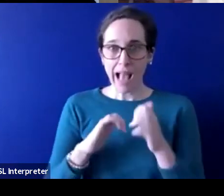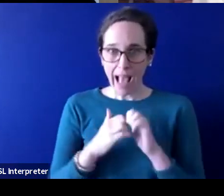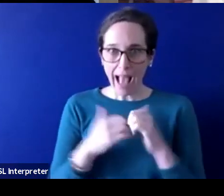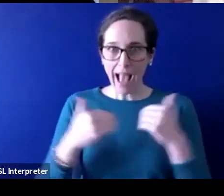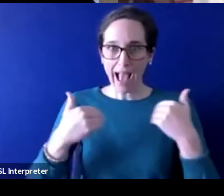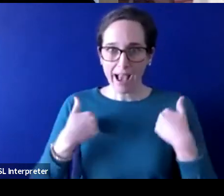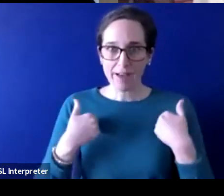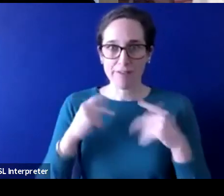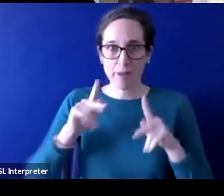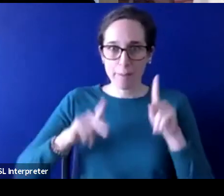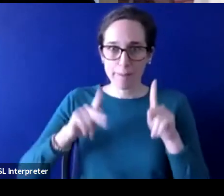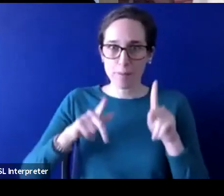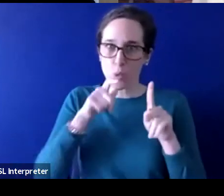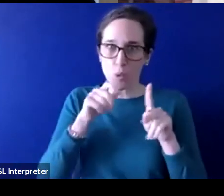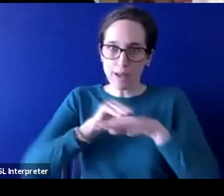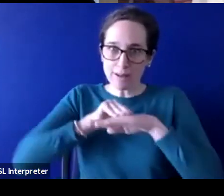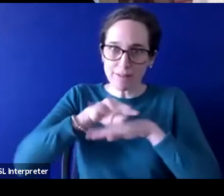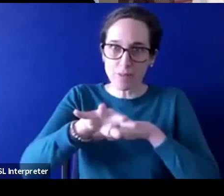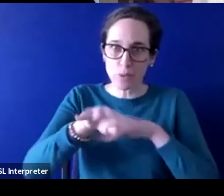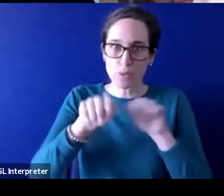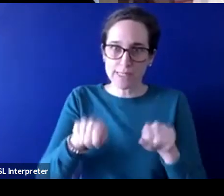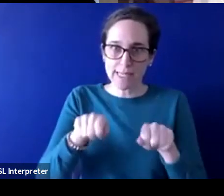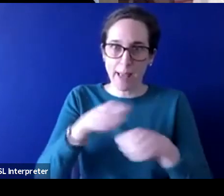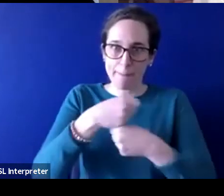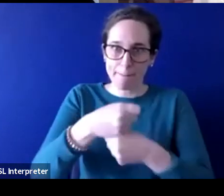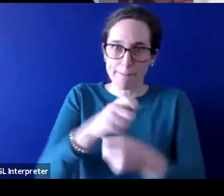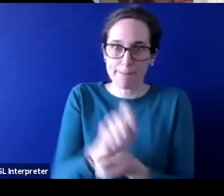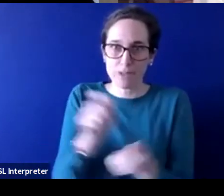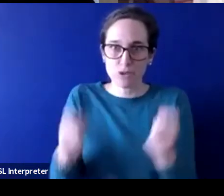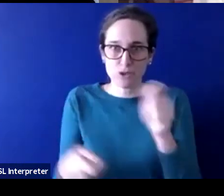to make change. Like, that's what it is. You can have change and be like, oh,